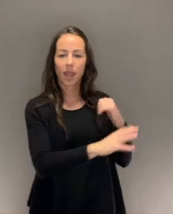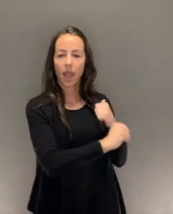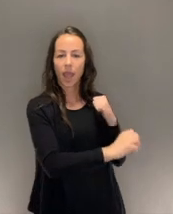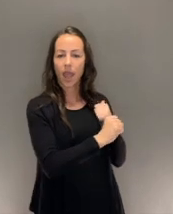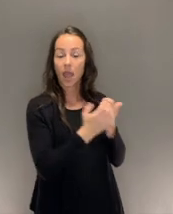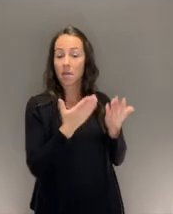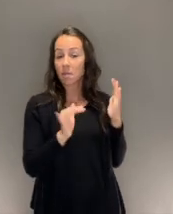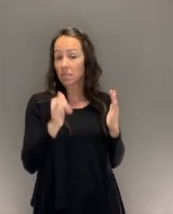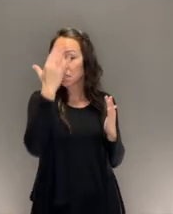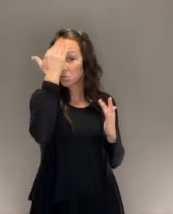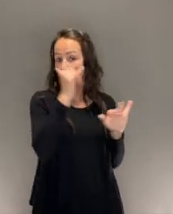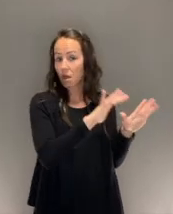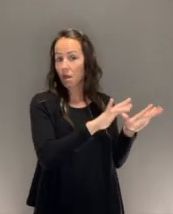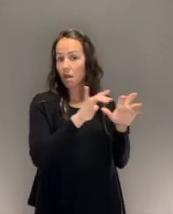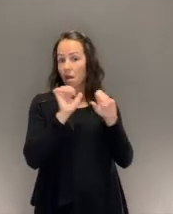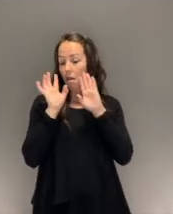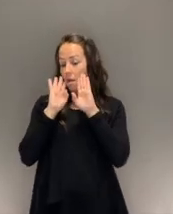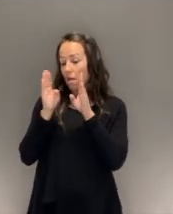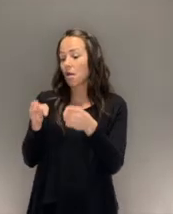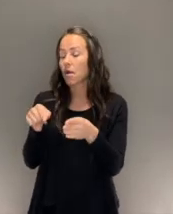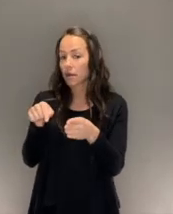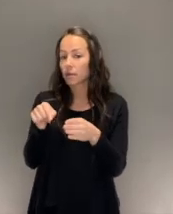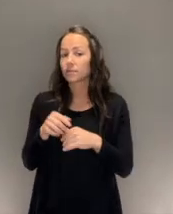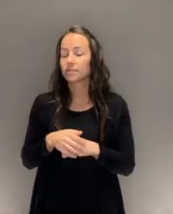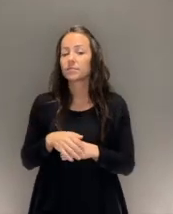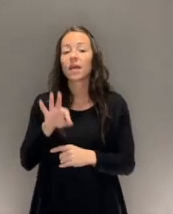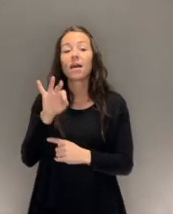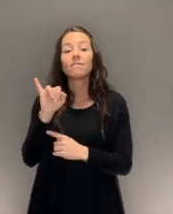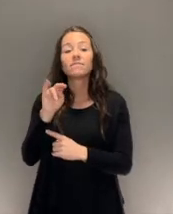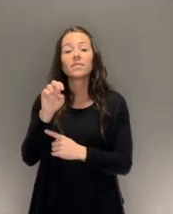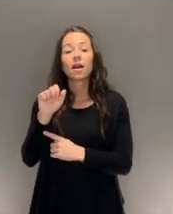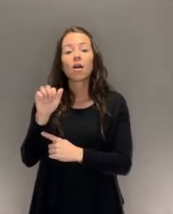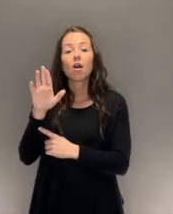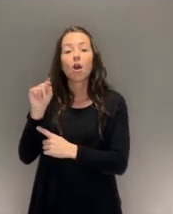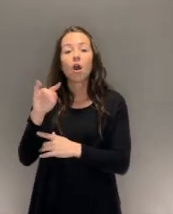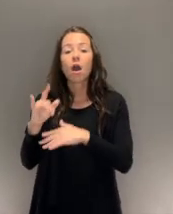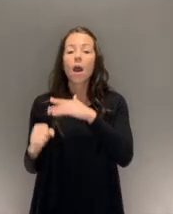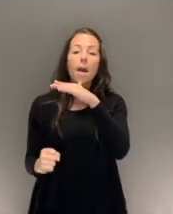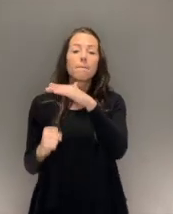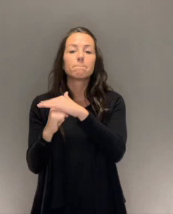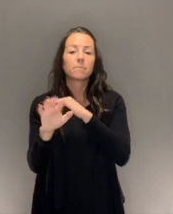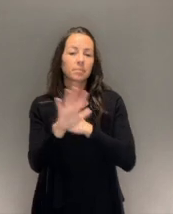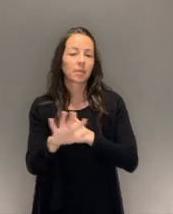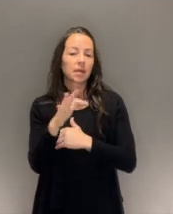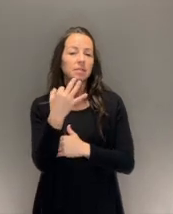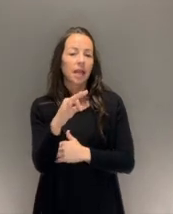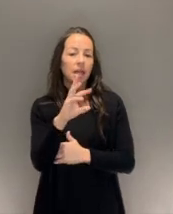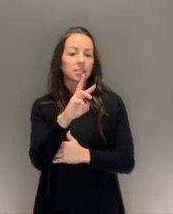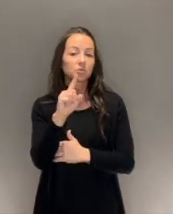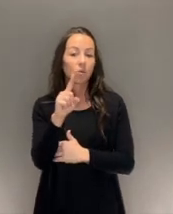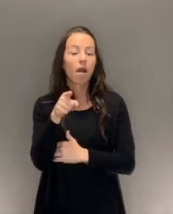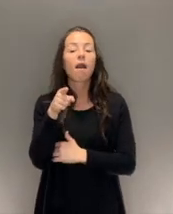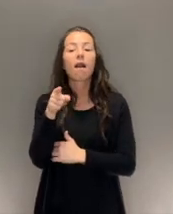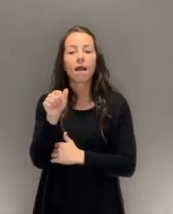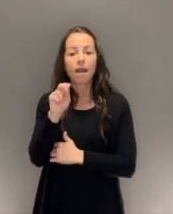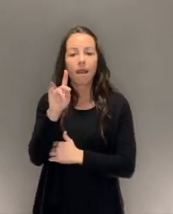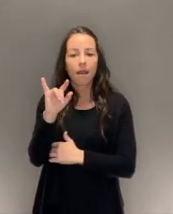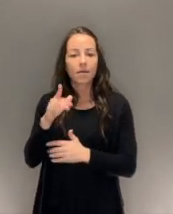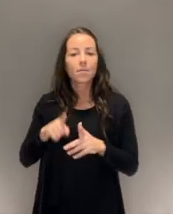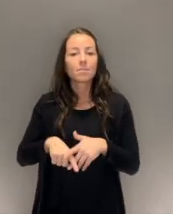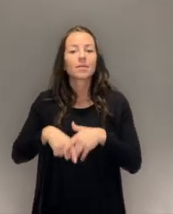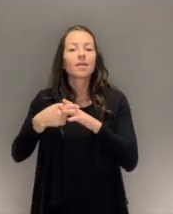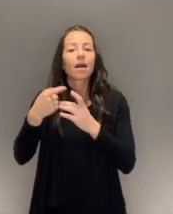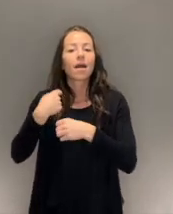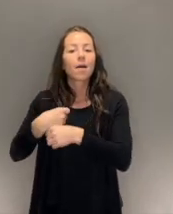turned away from advertising and into fine art. And of course, this all culminated in 1961 when